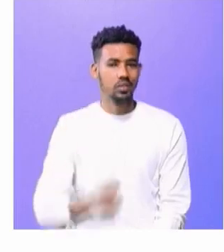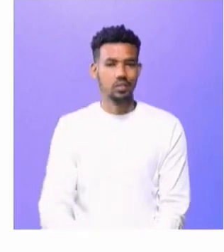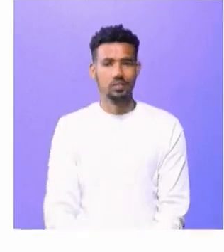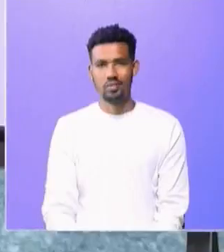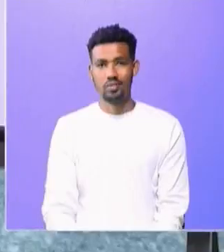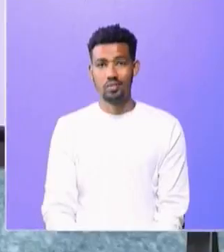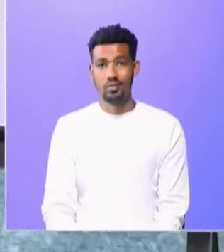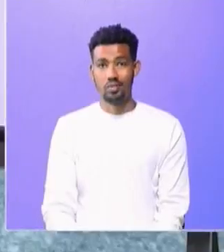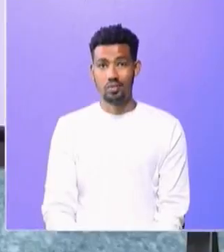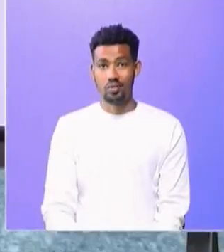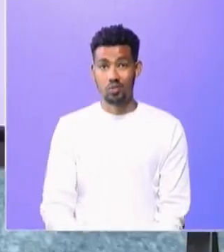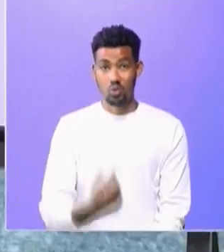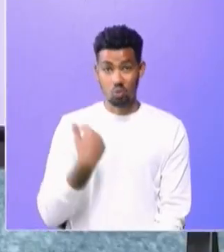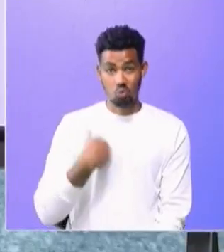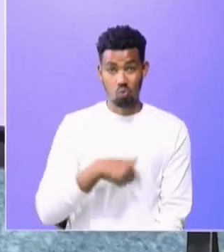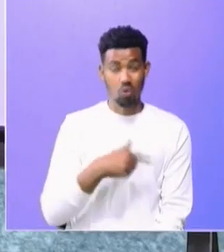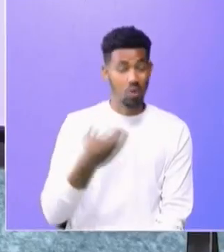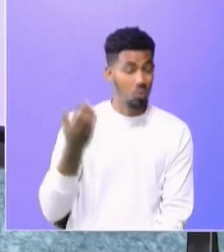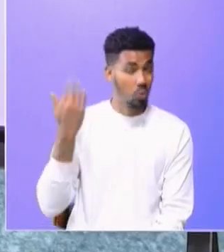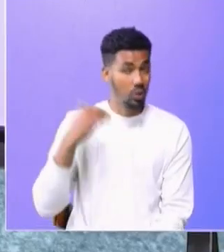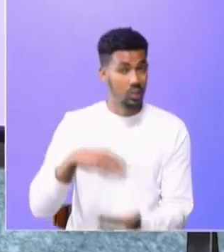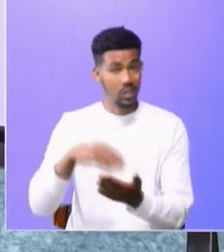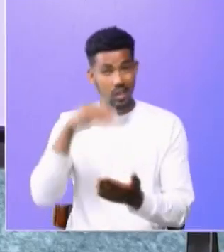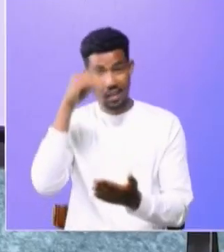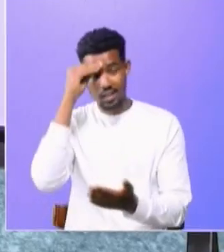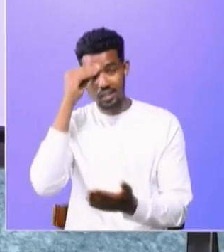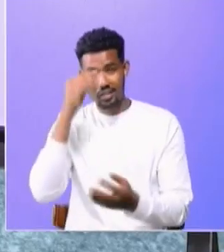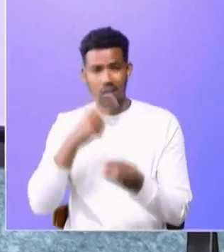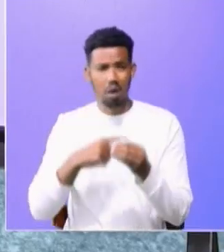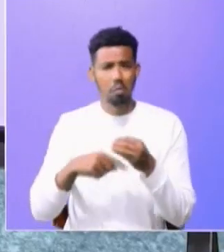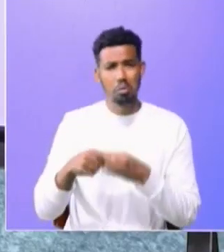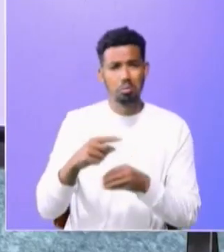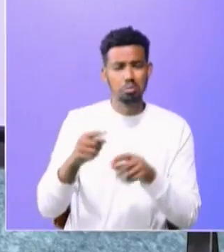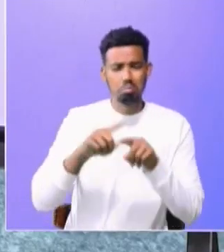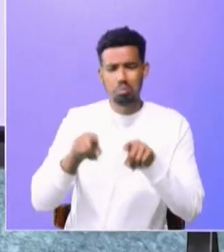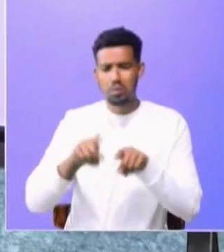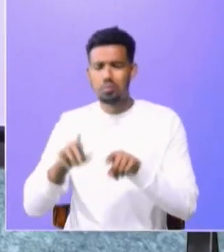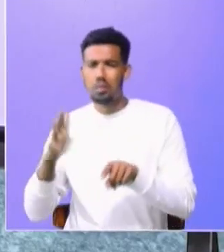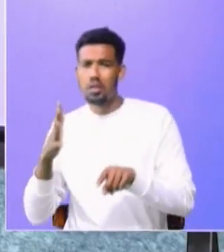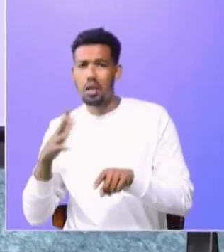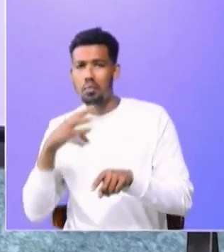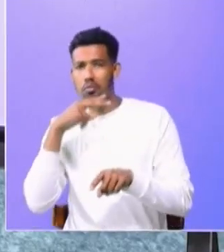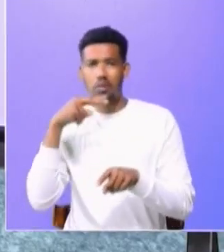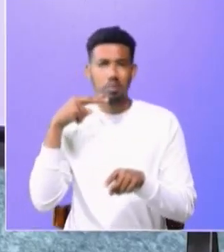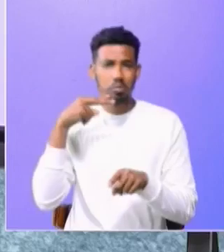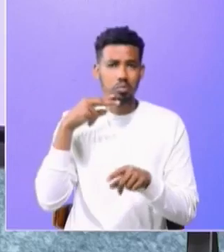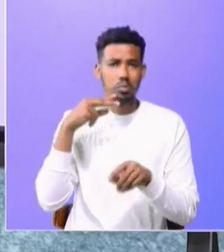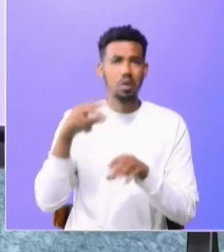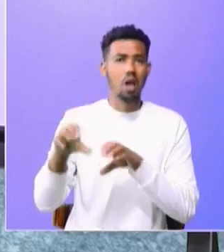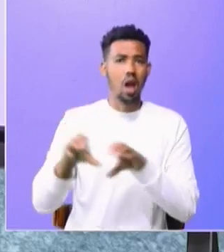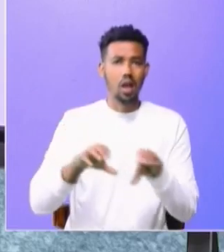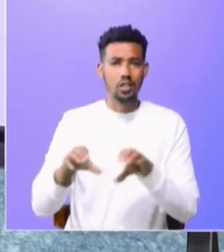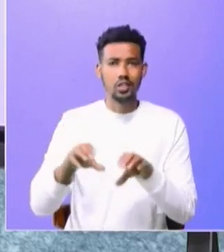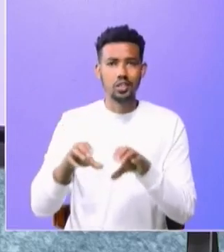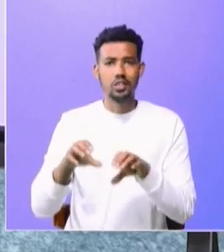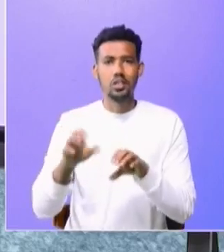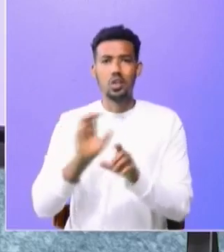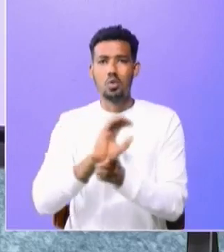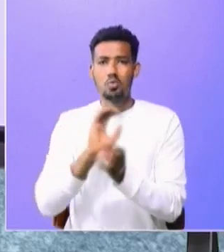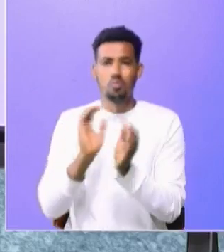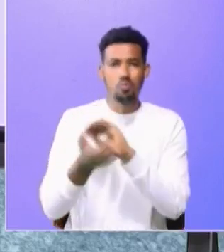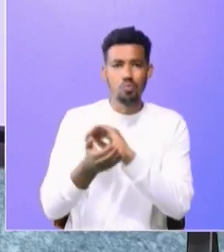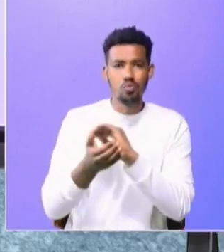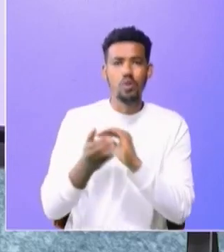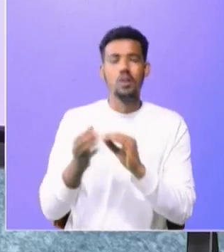Students, we were learning about different types of verbs. Action verbs, verb to be, verb to